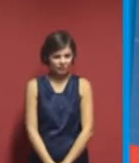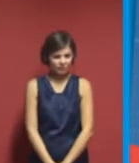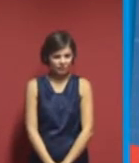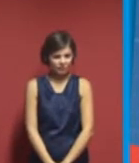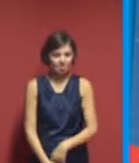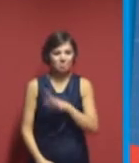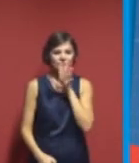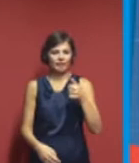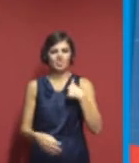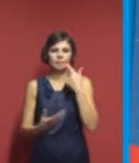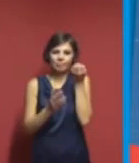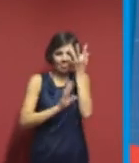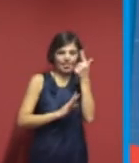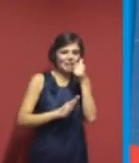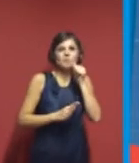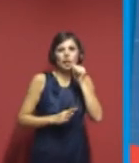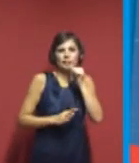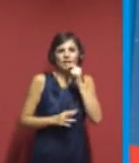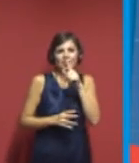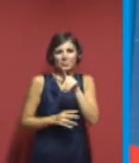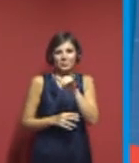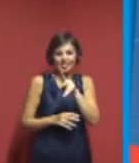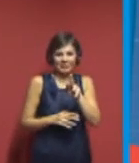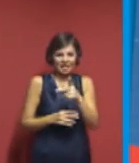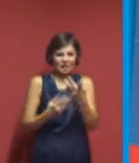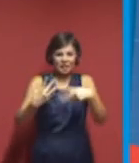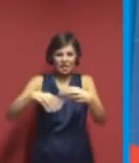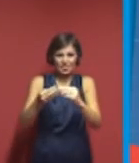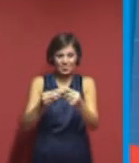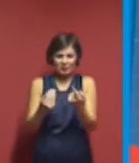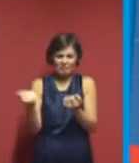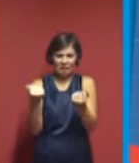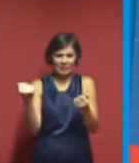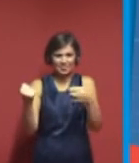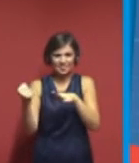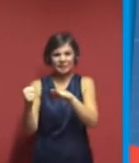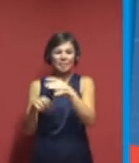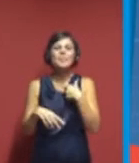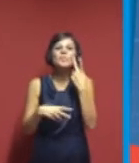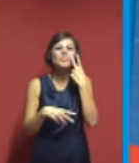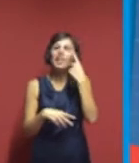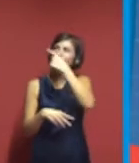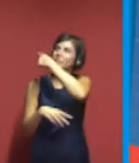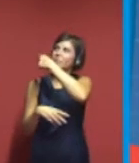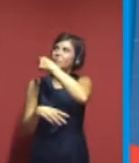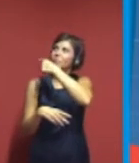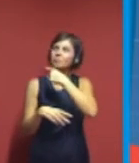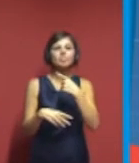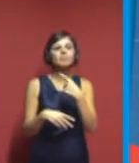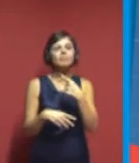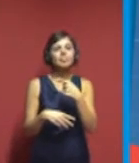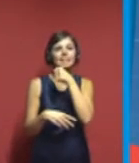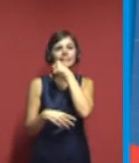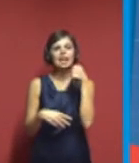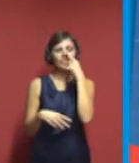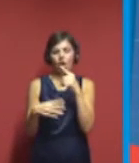And this is just my approach of how to buy us very expensive stuff, just building it in your homemade. The idea